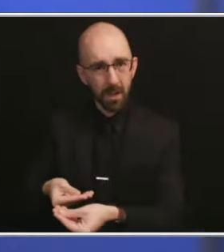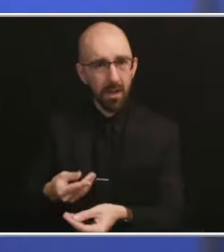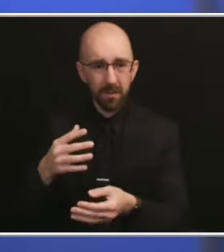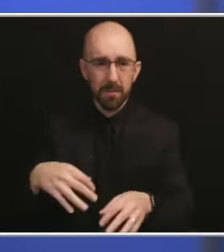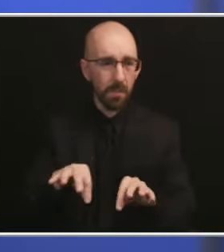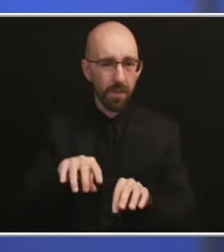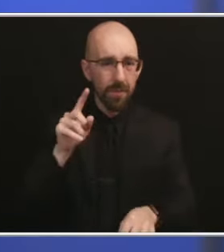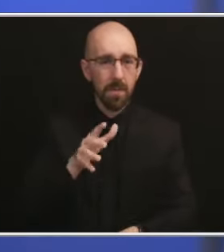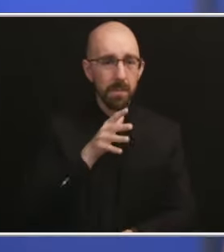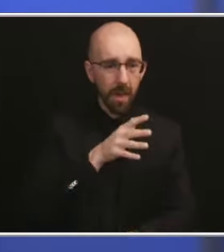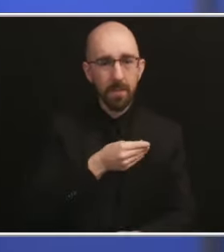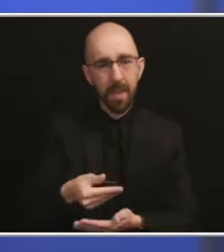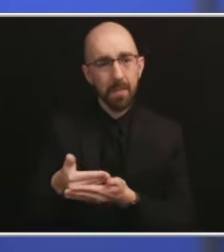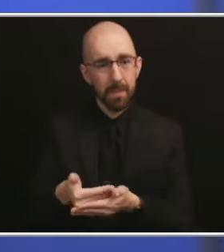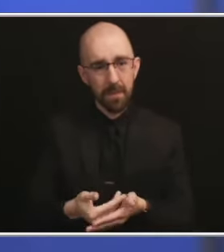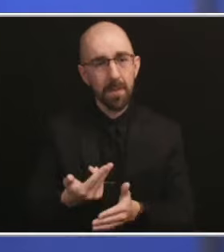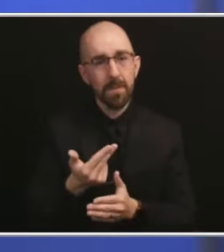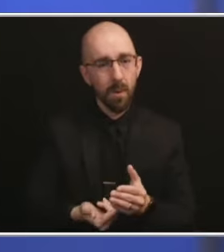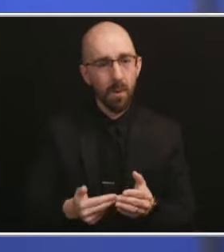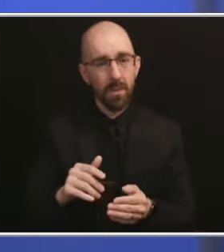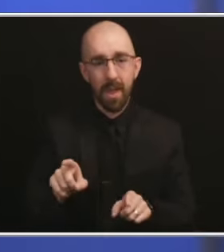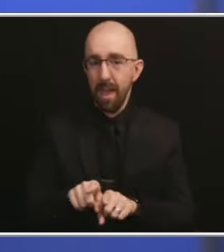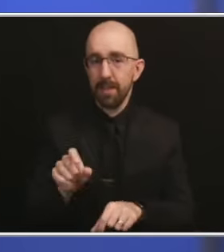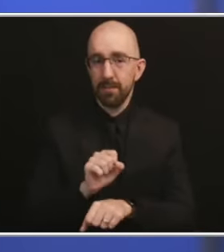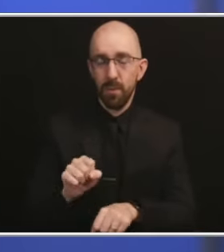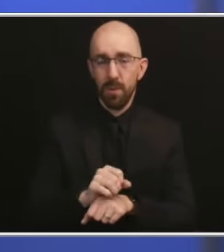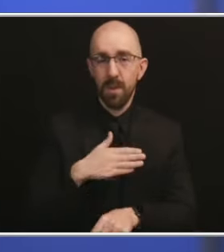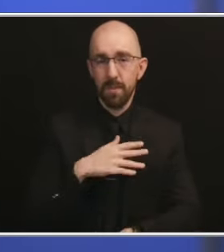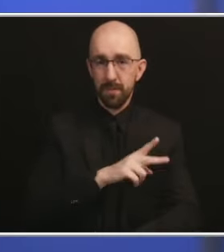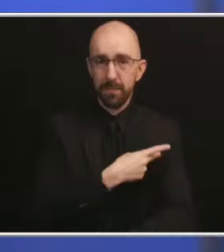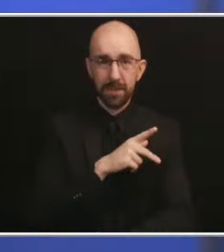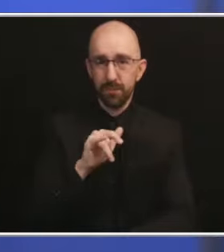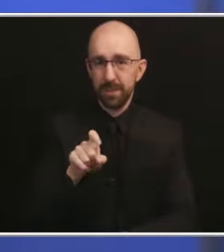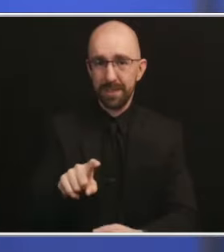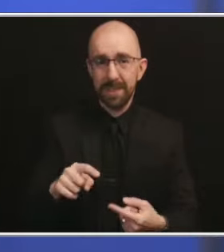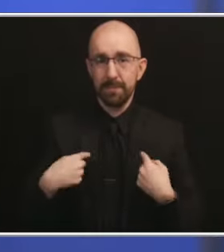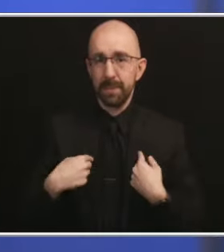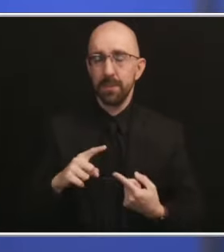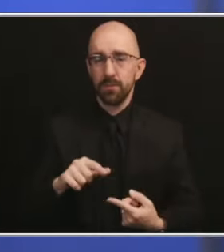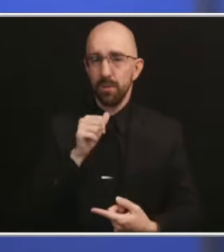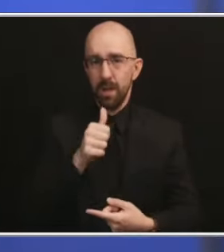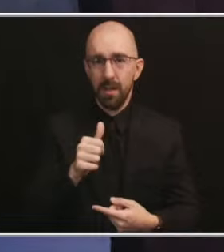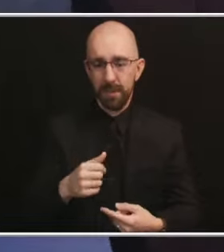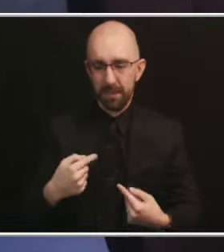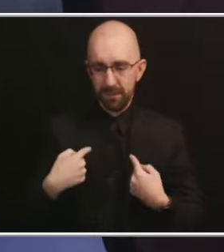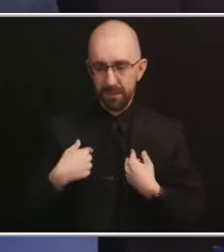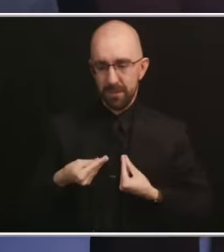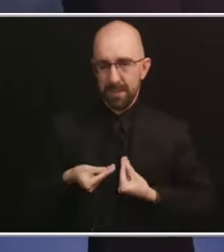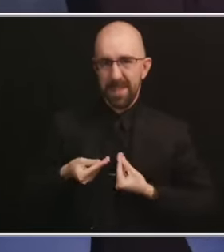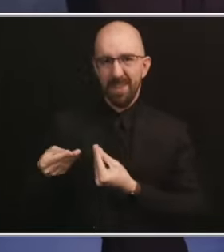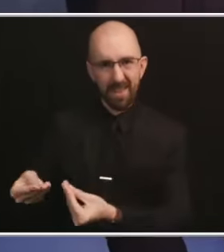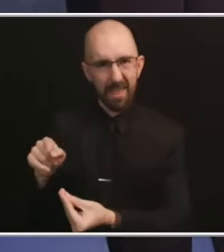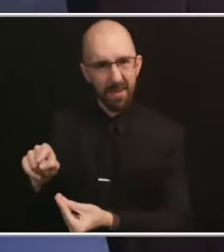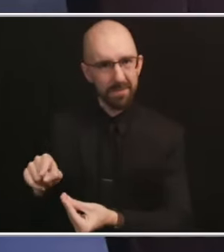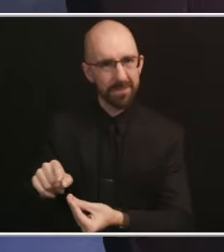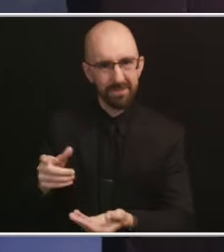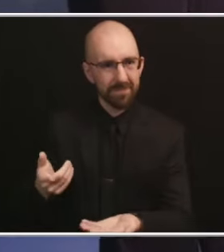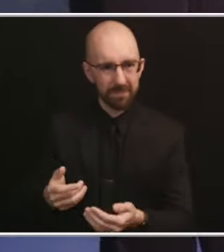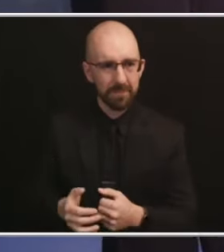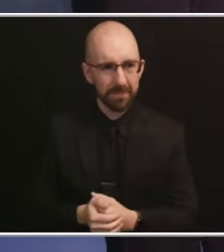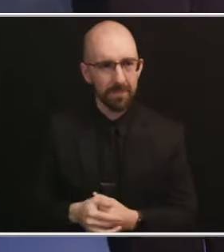for baby. And then as an employee, my patients really need me to not be the source of their infection. So. Well, I remember during the height of